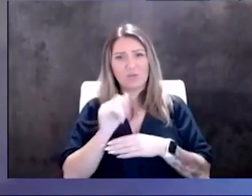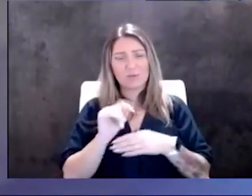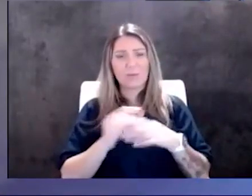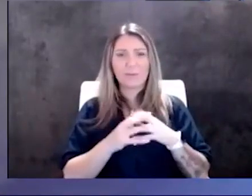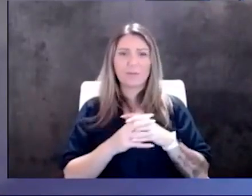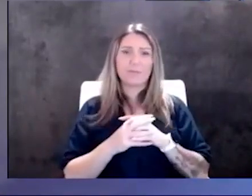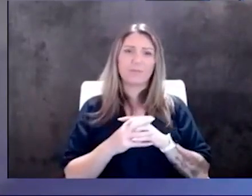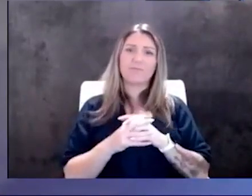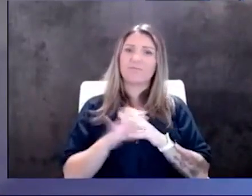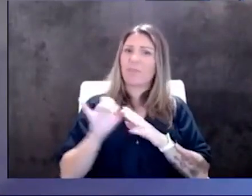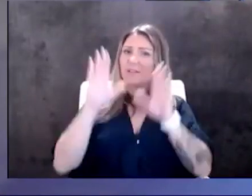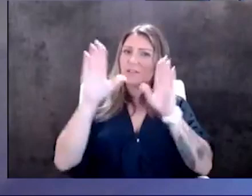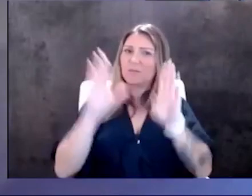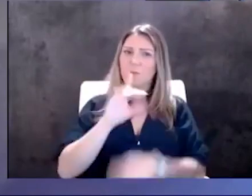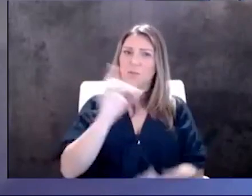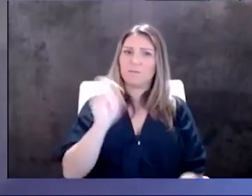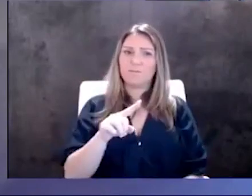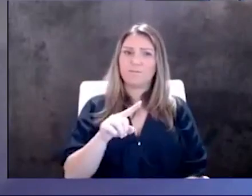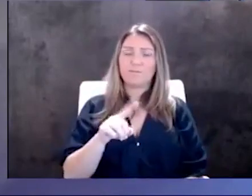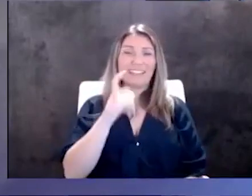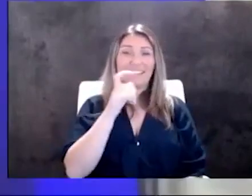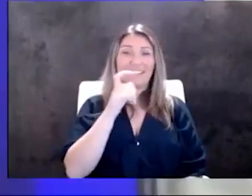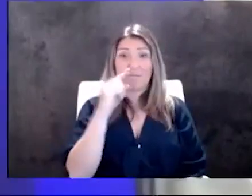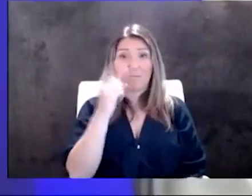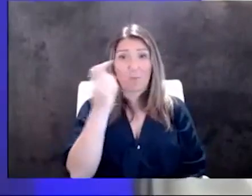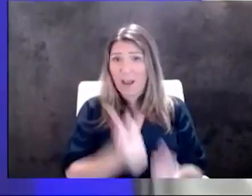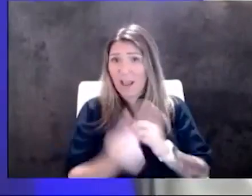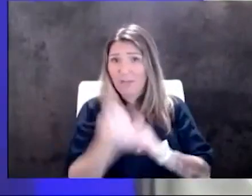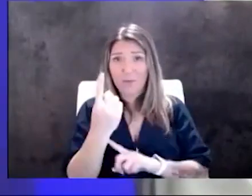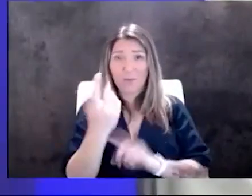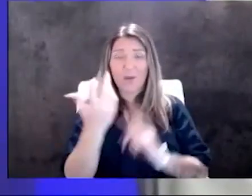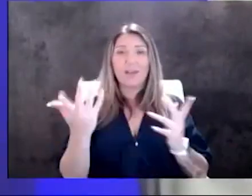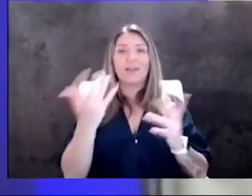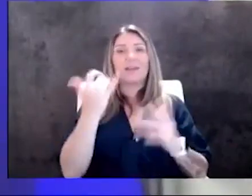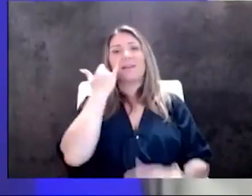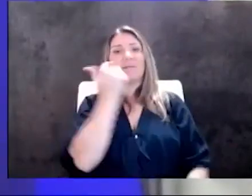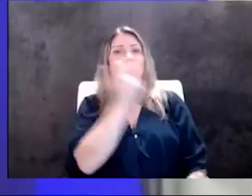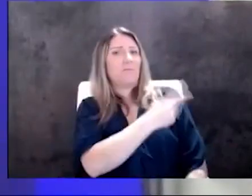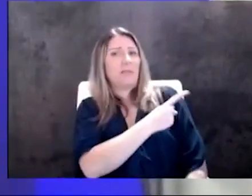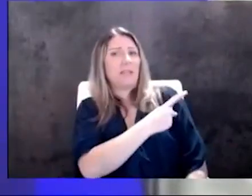great question. So it's not for everyone. If a patient has trouble